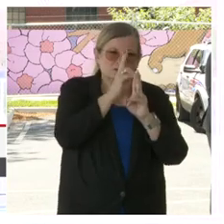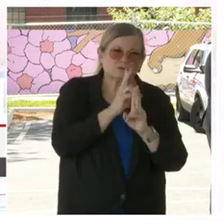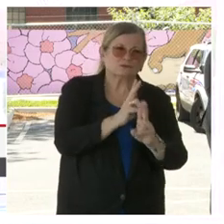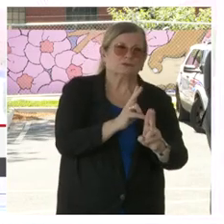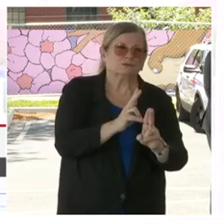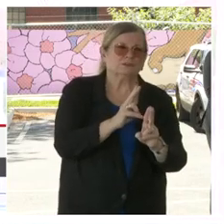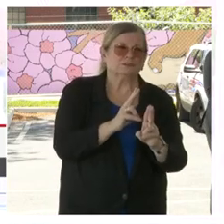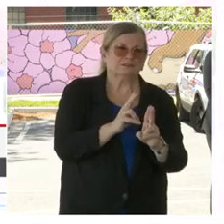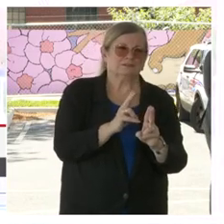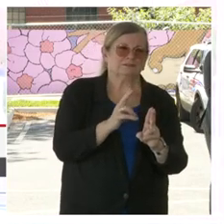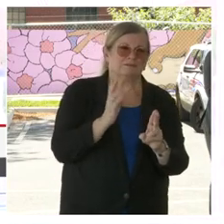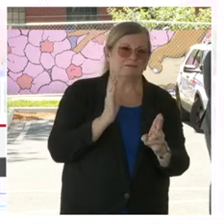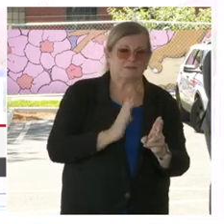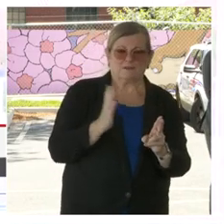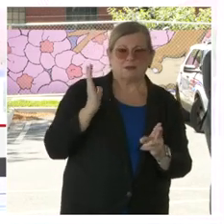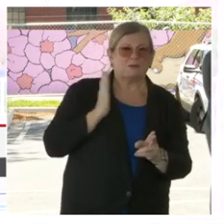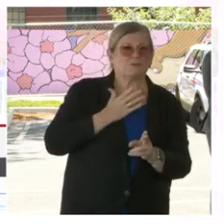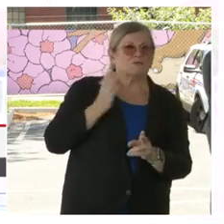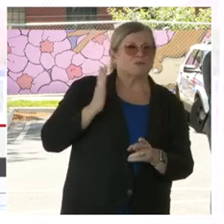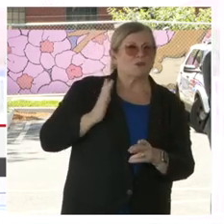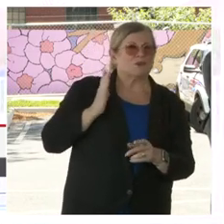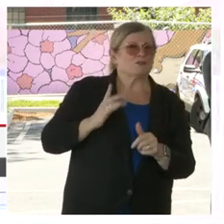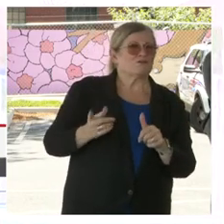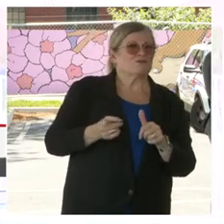First Lady, Cora Masters Barry,